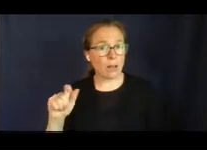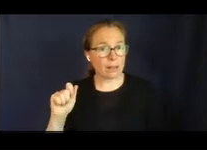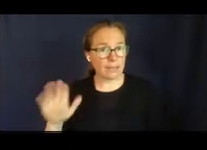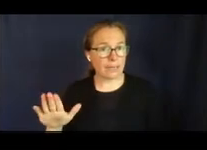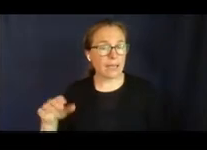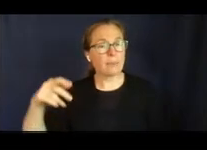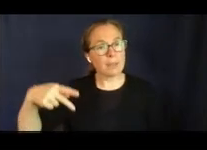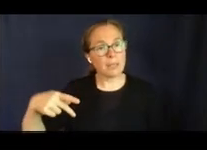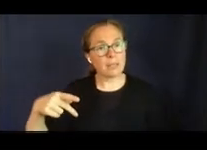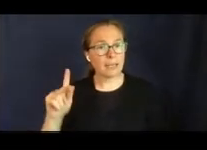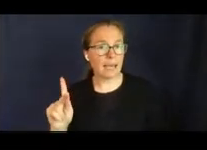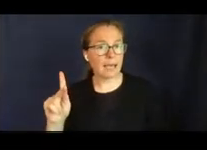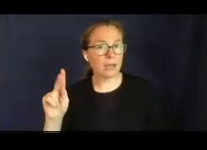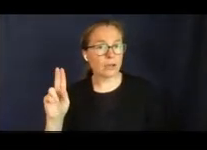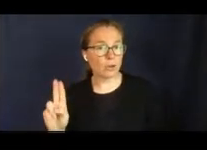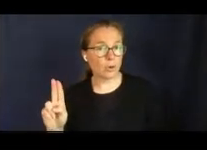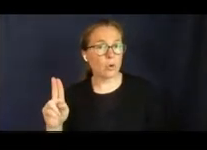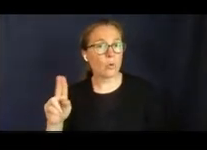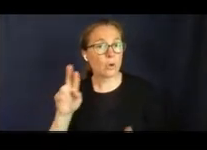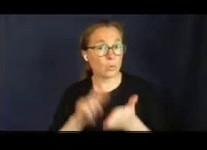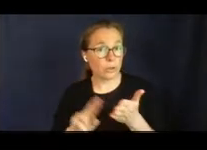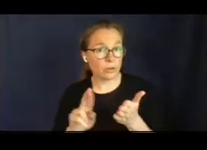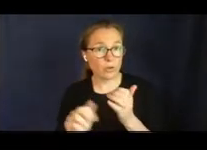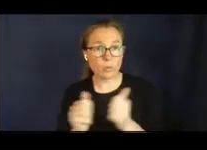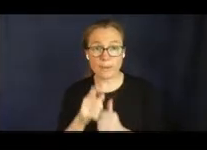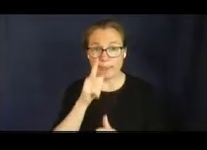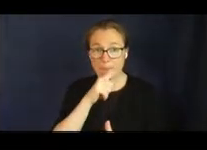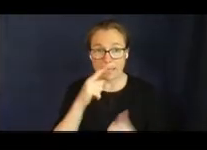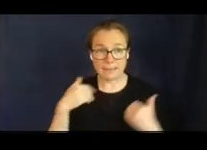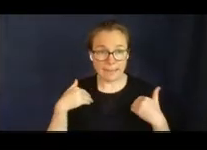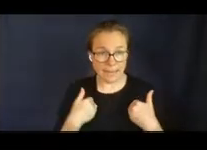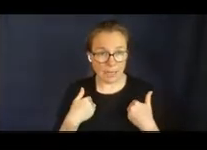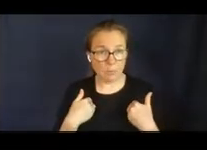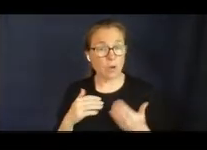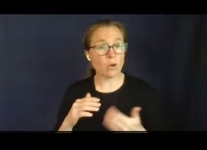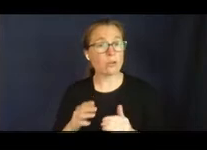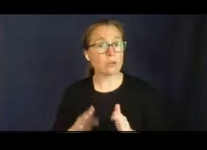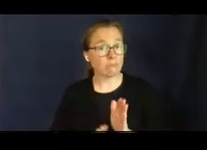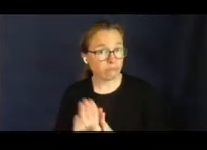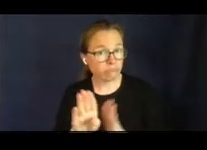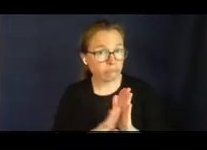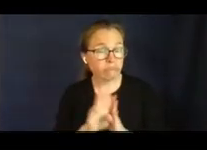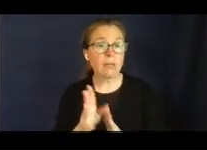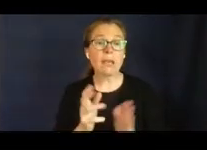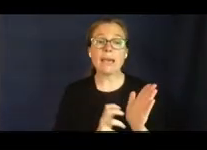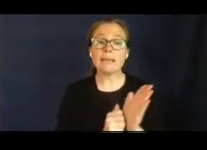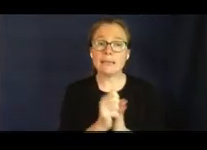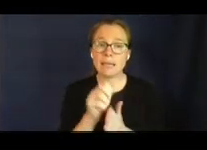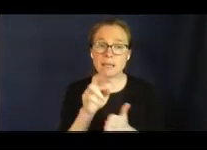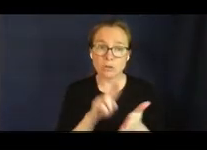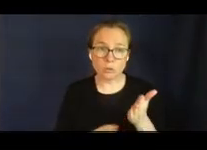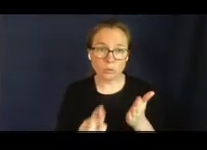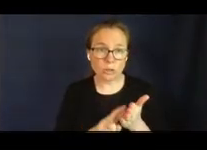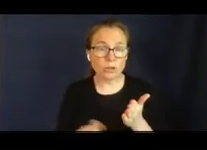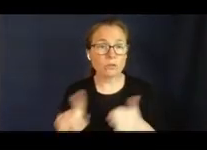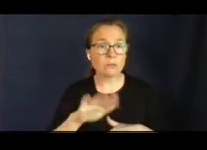mice. Another important observation in advance is that our cancer researchers say that they've established a